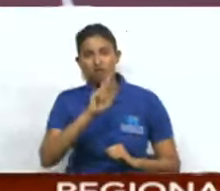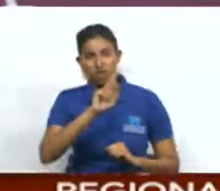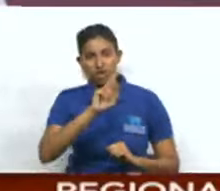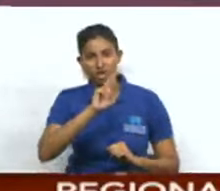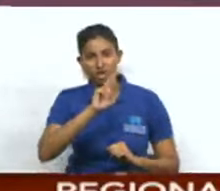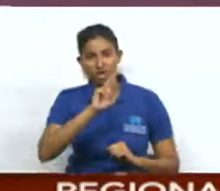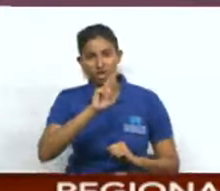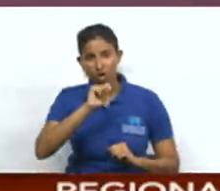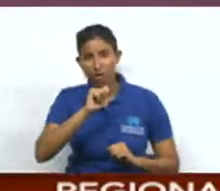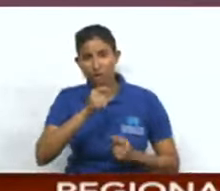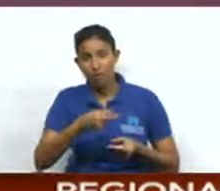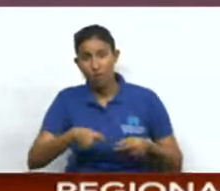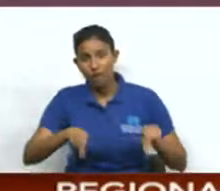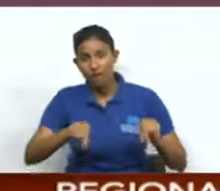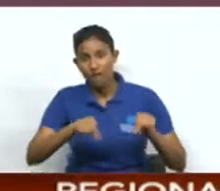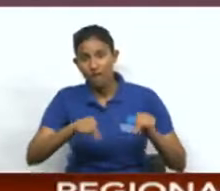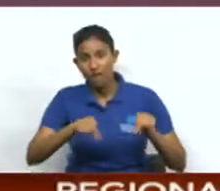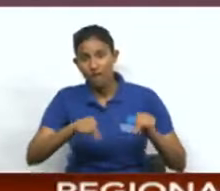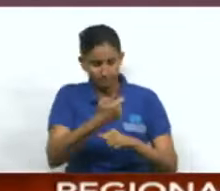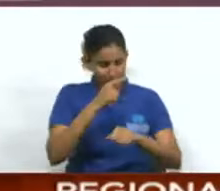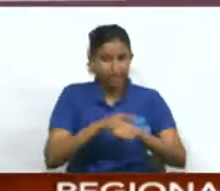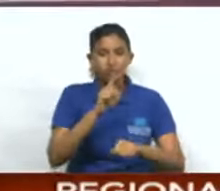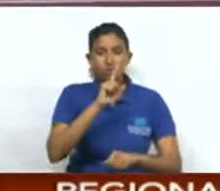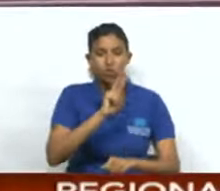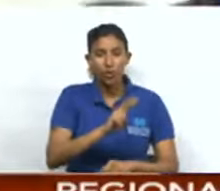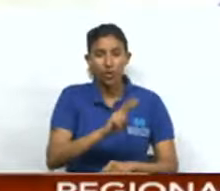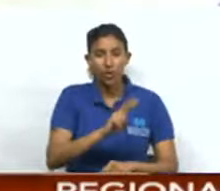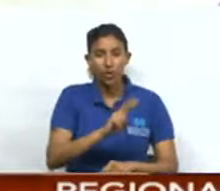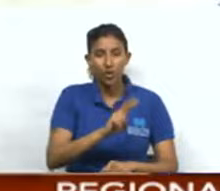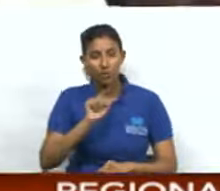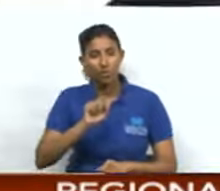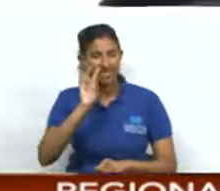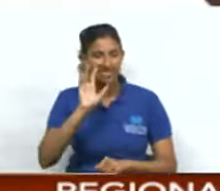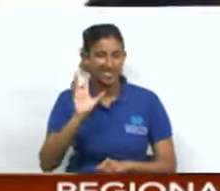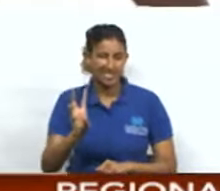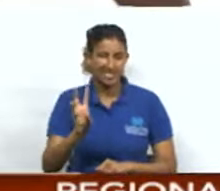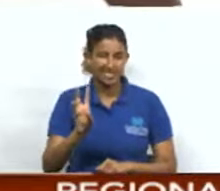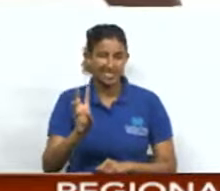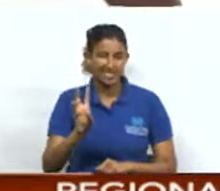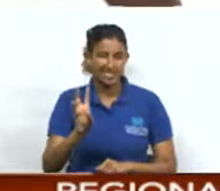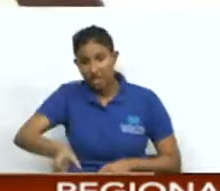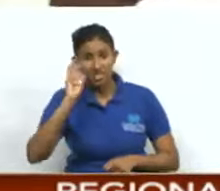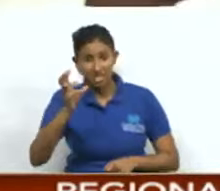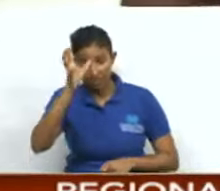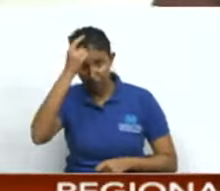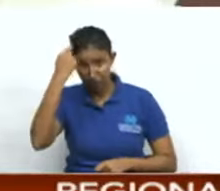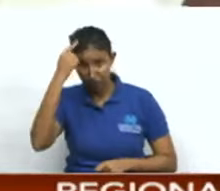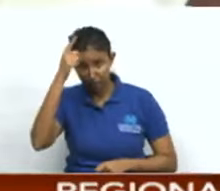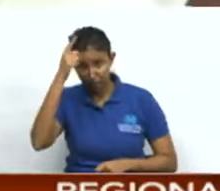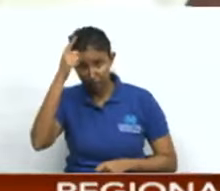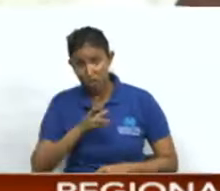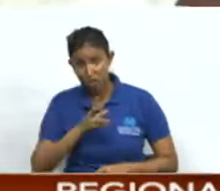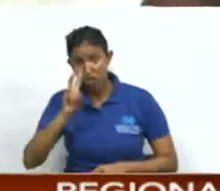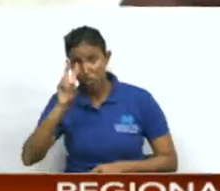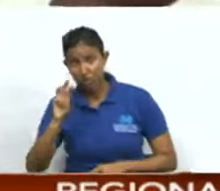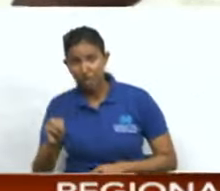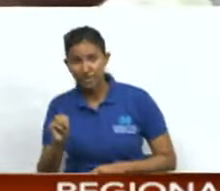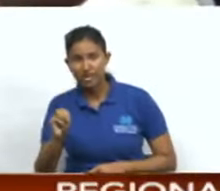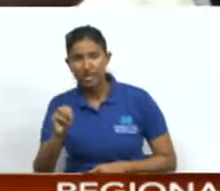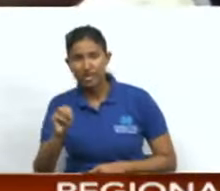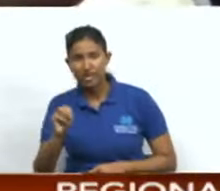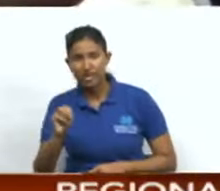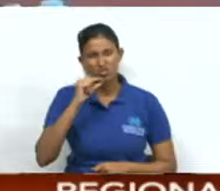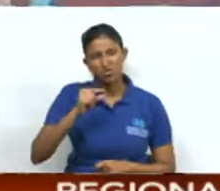23.76. In lane 6 in men's 200 meter heat 2, Kyle Grew had a tougher assignment. Top 2 automatically qualify,